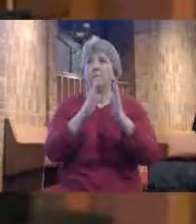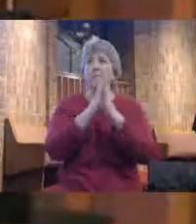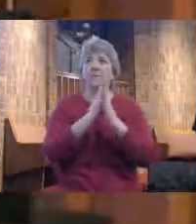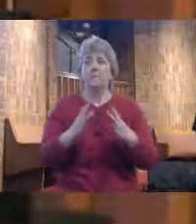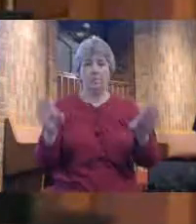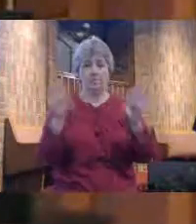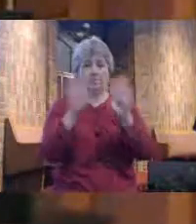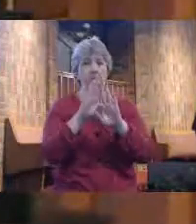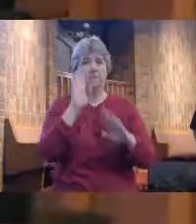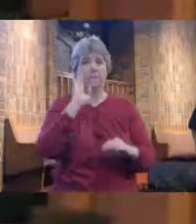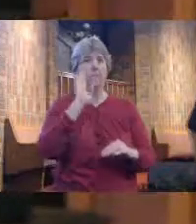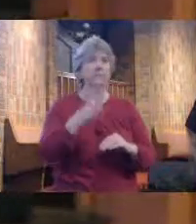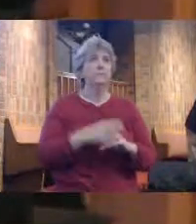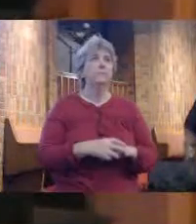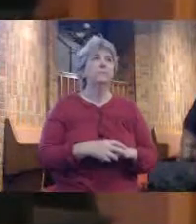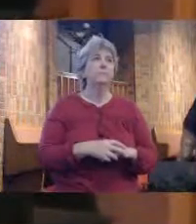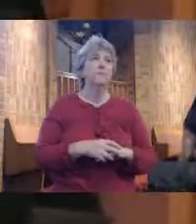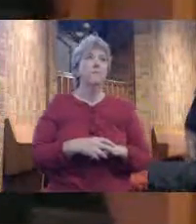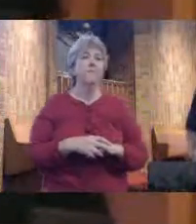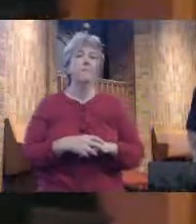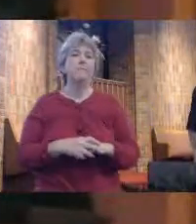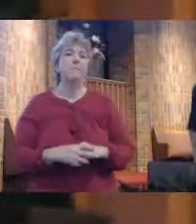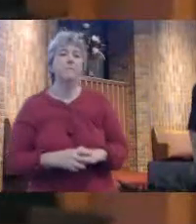these three stanzas.